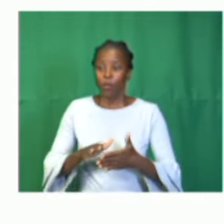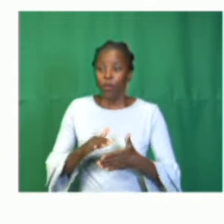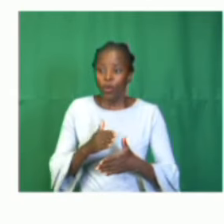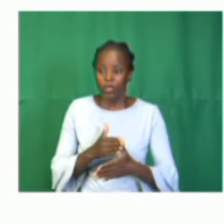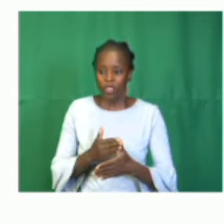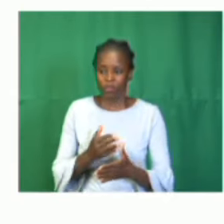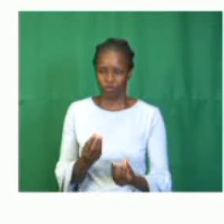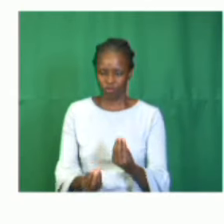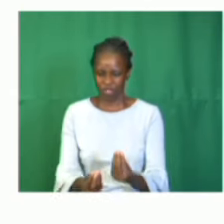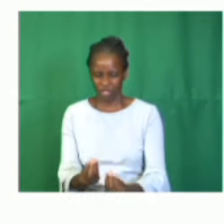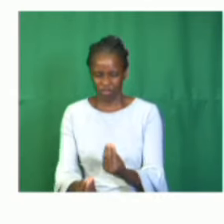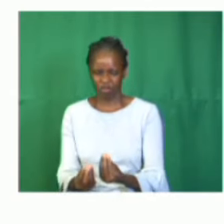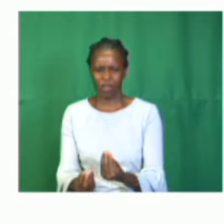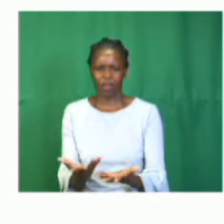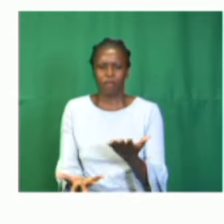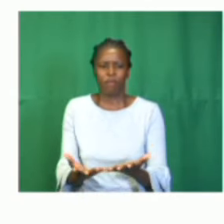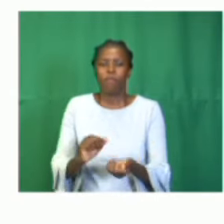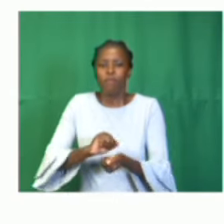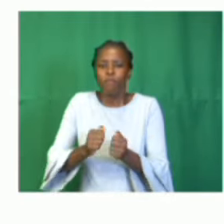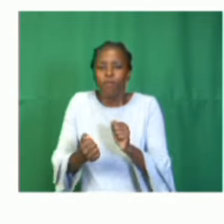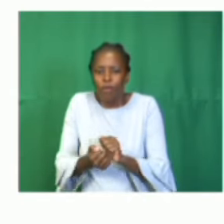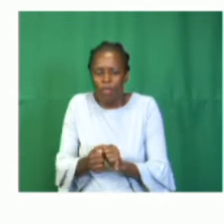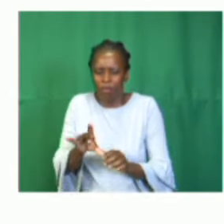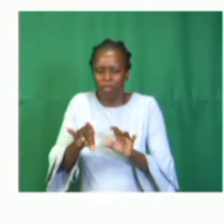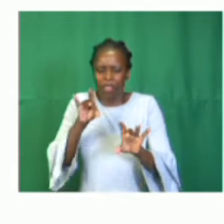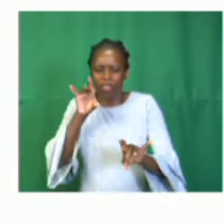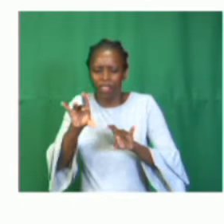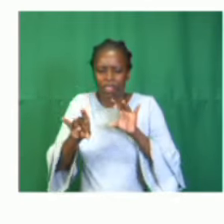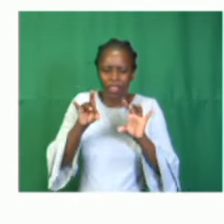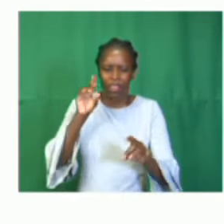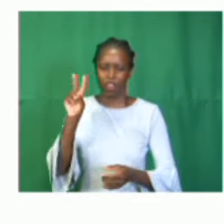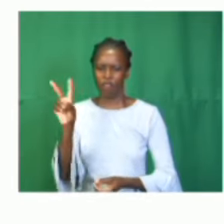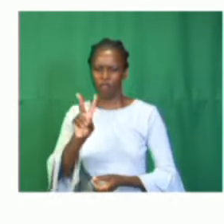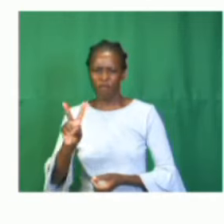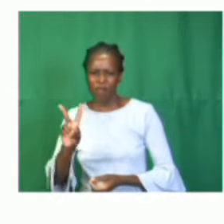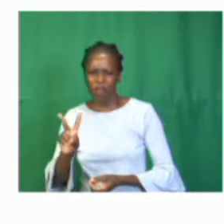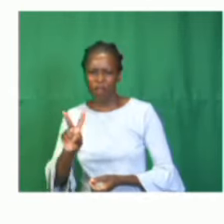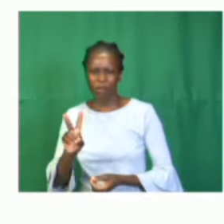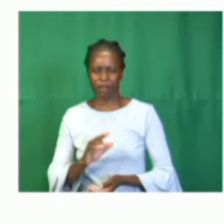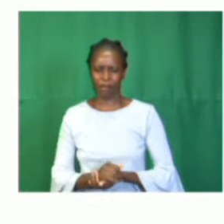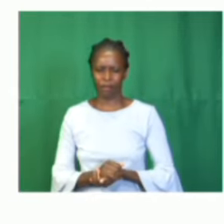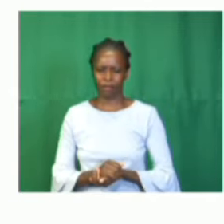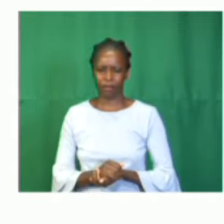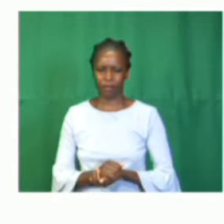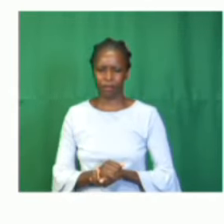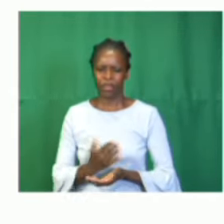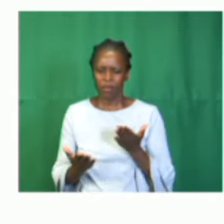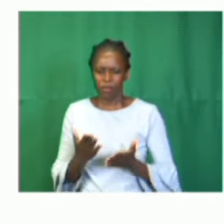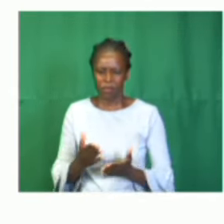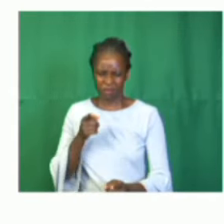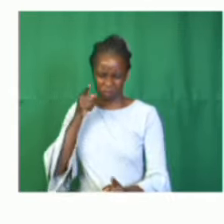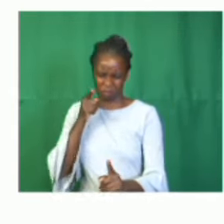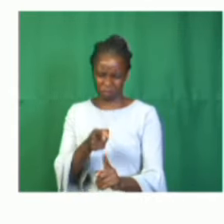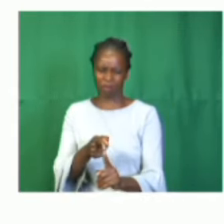normally has a problem with choosing the appropriate vocabulary items to use in a specific